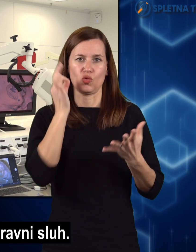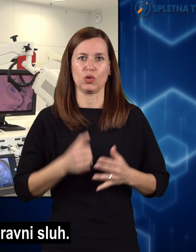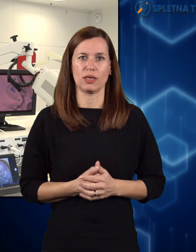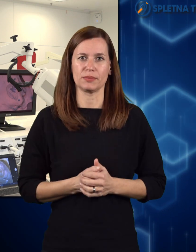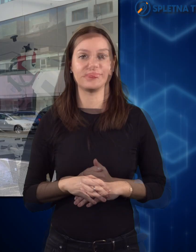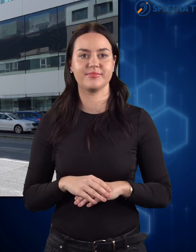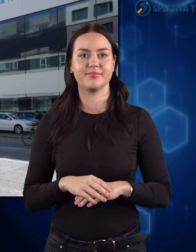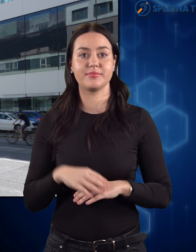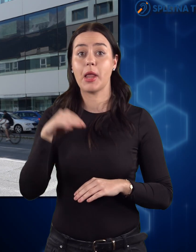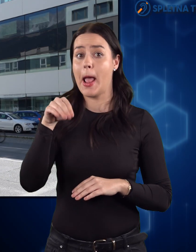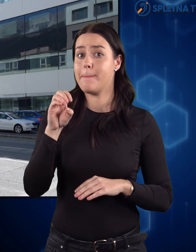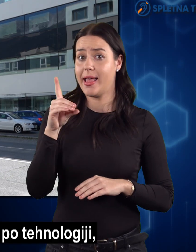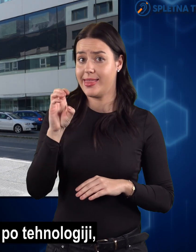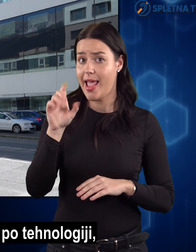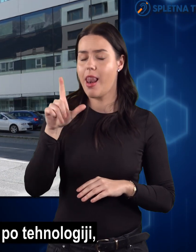hearing.